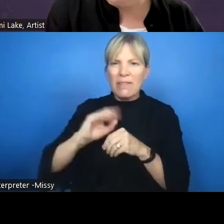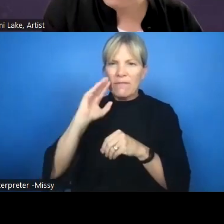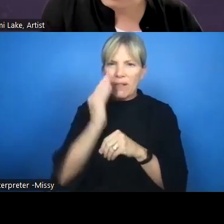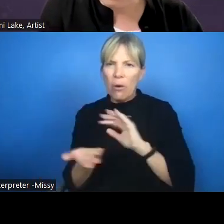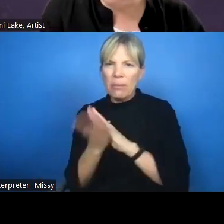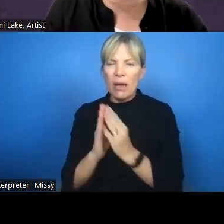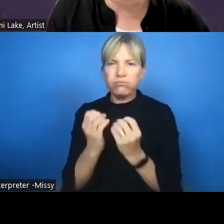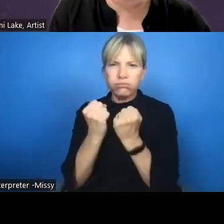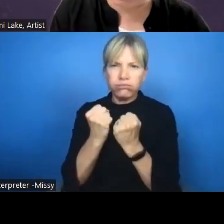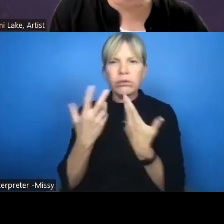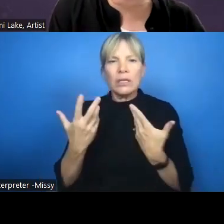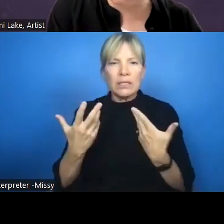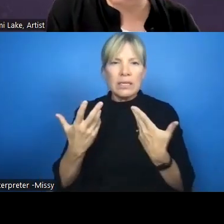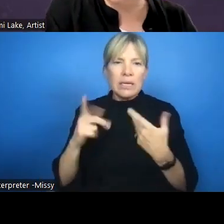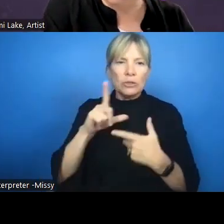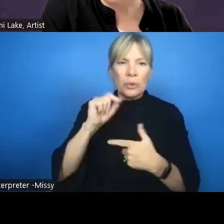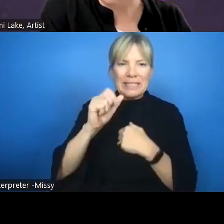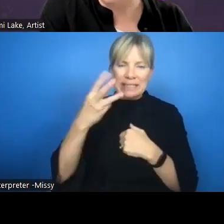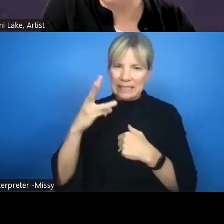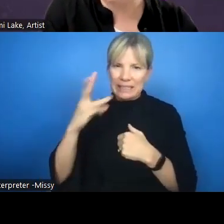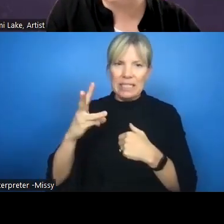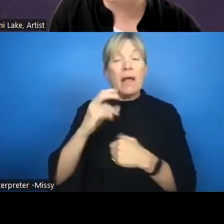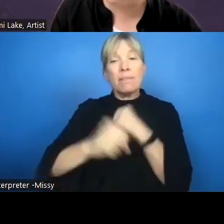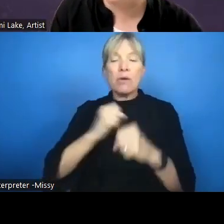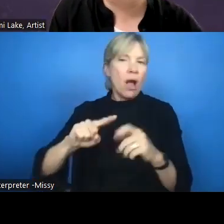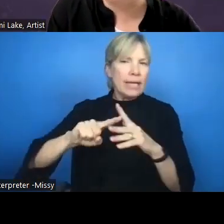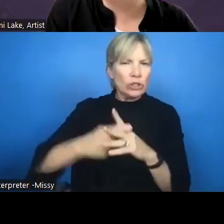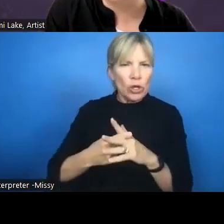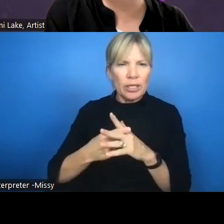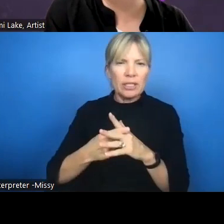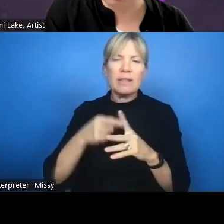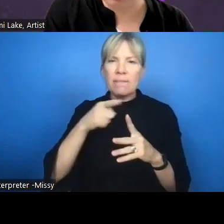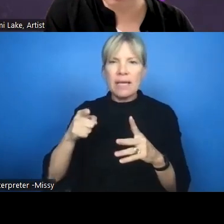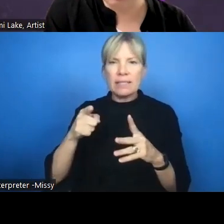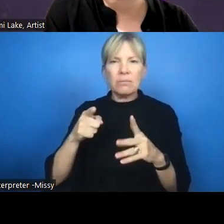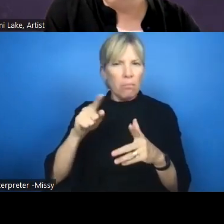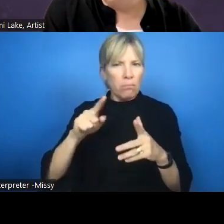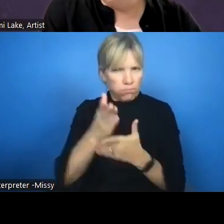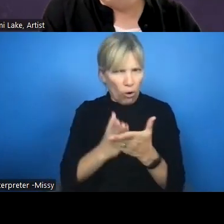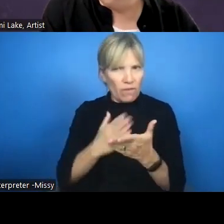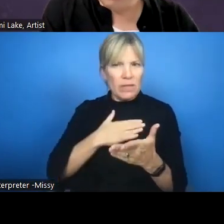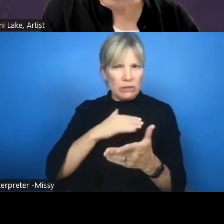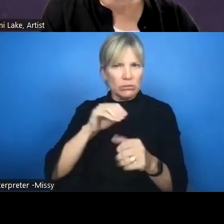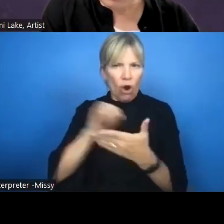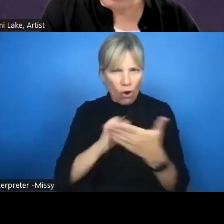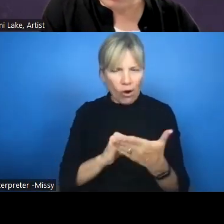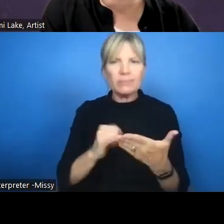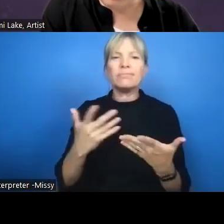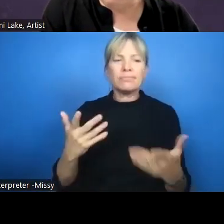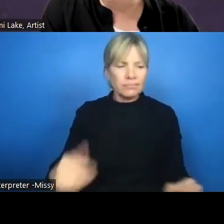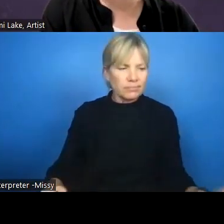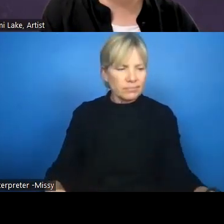became. And in 2016, the year I started this the body of the work, well, also